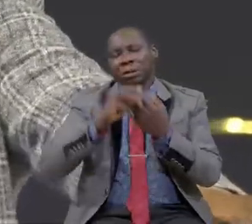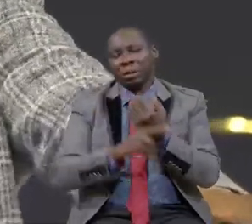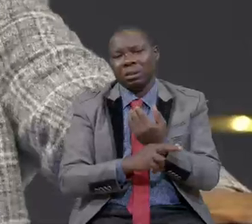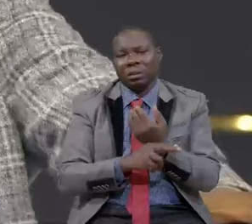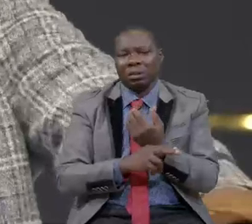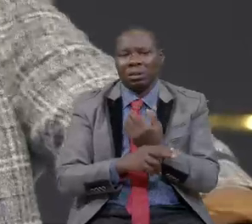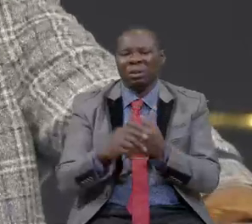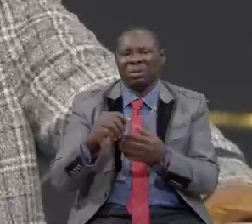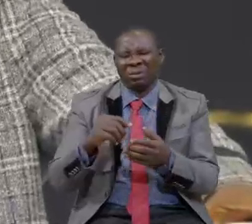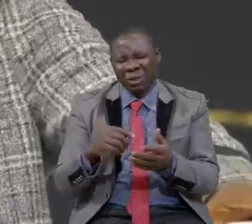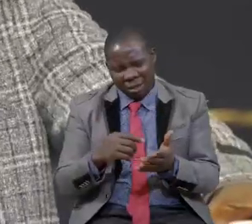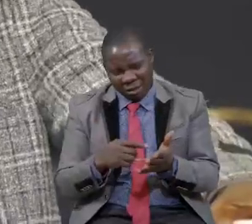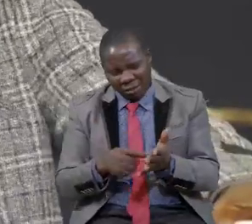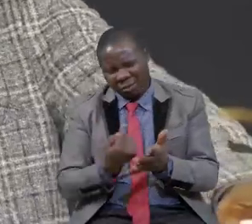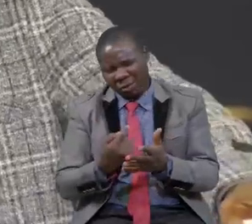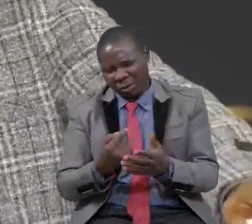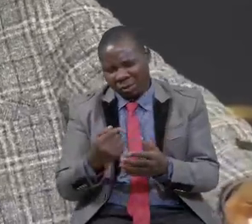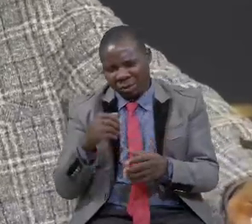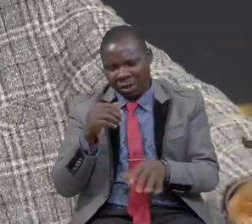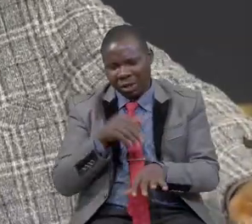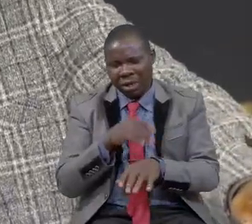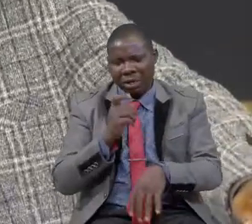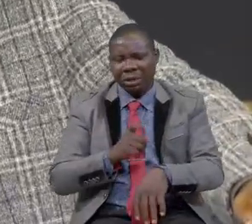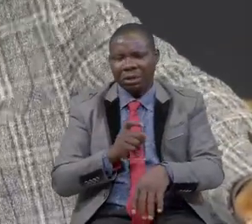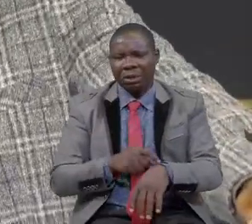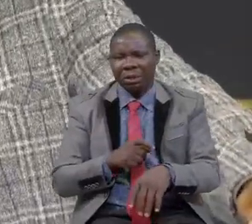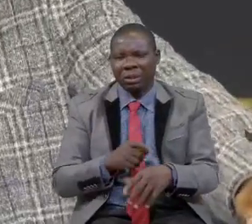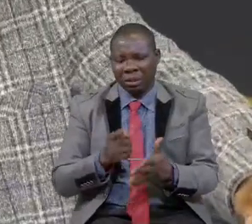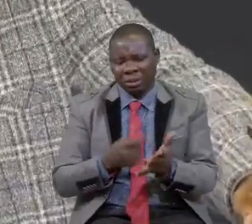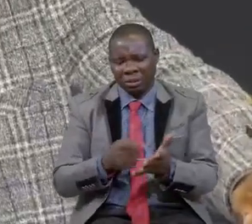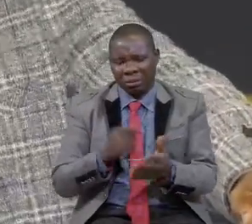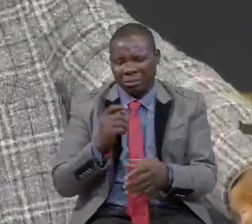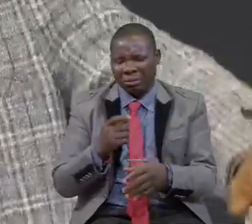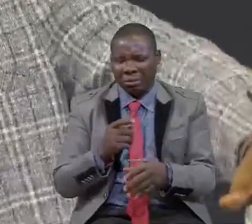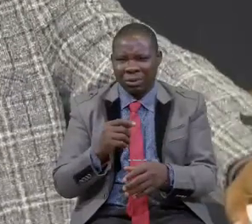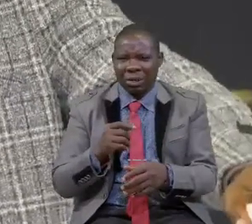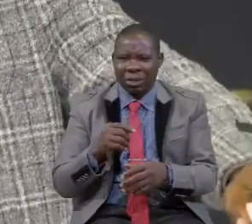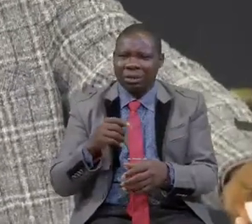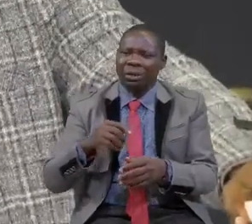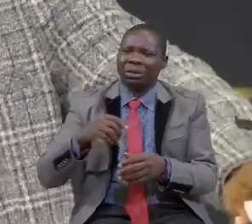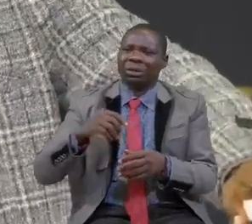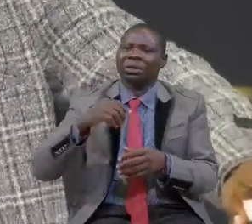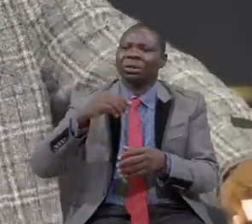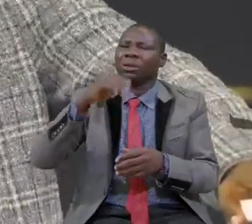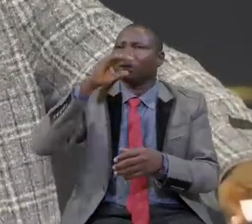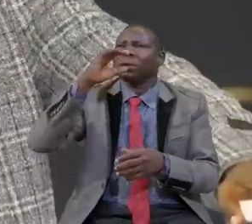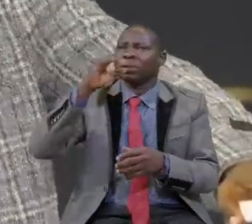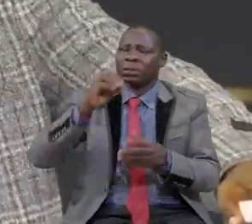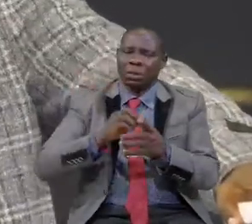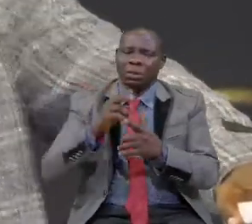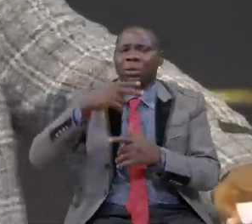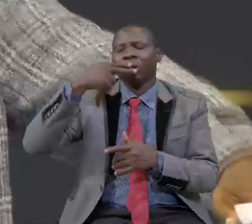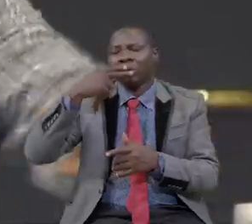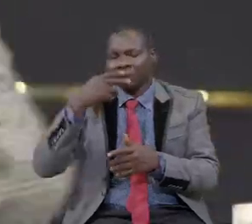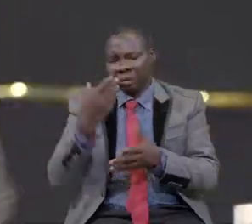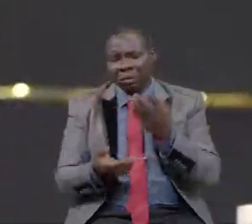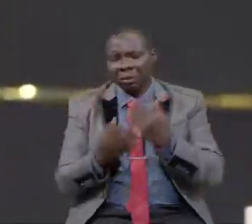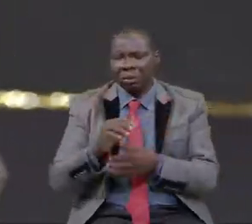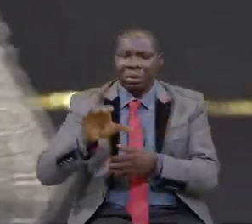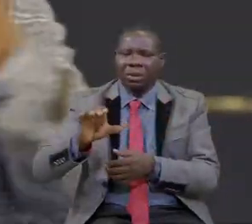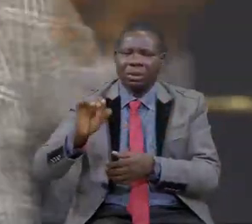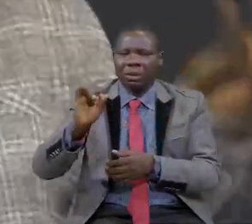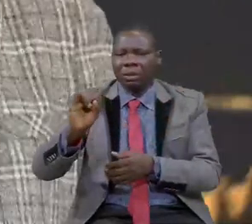in a while, drunkenness and smoking, whether you smoke the ordinary or you smoke marijuana or whatever,